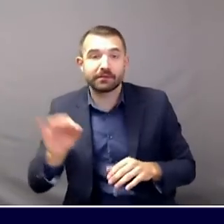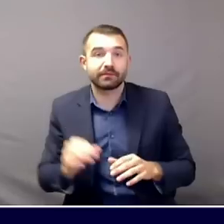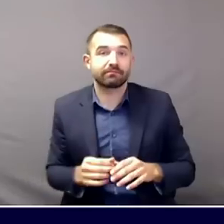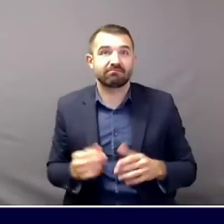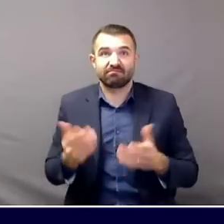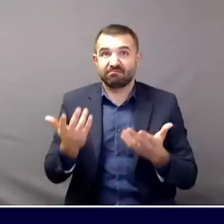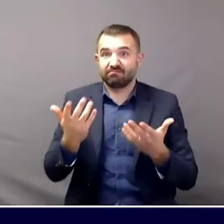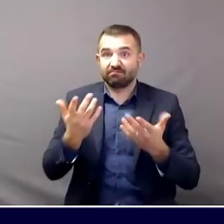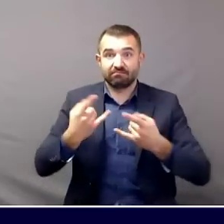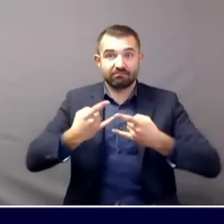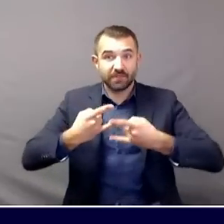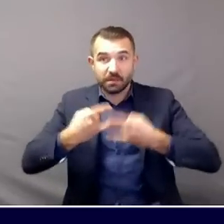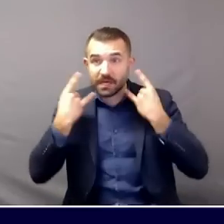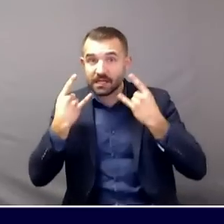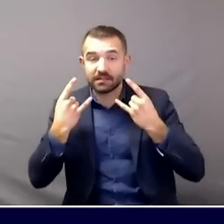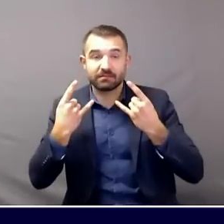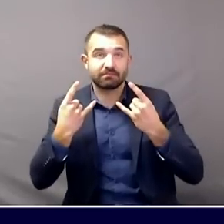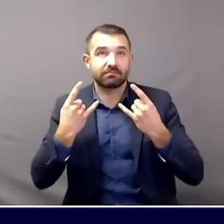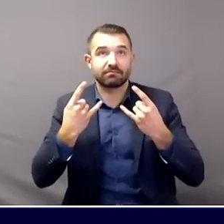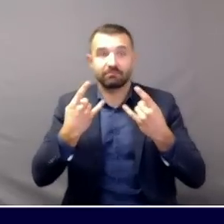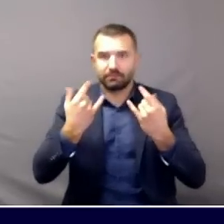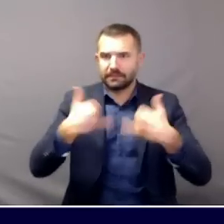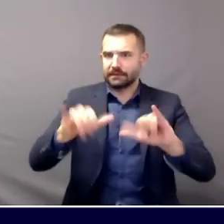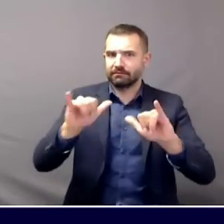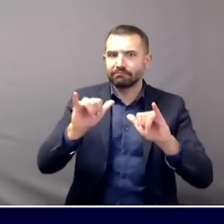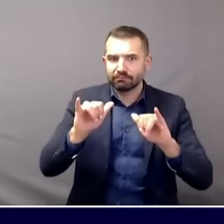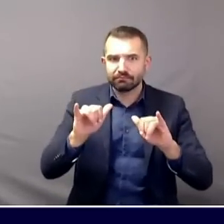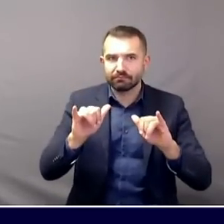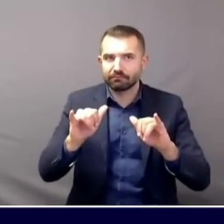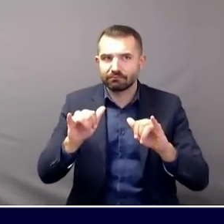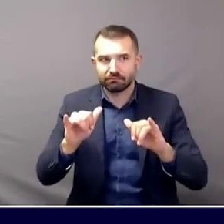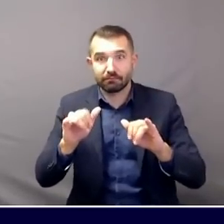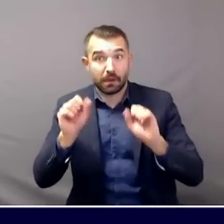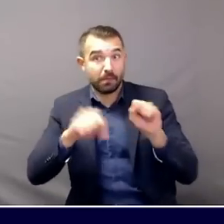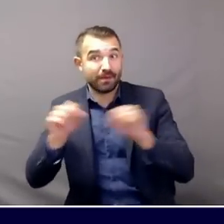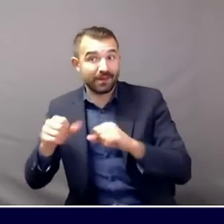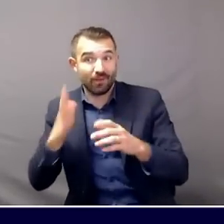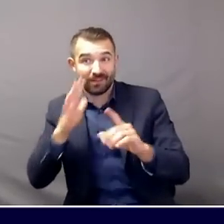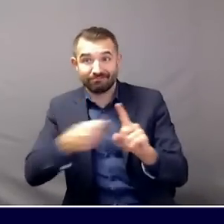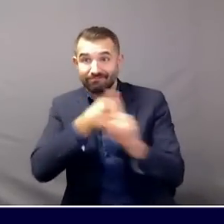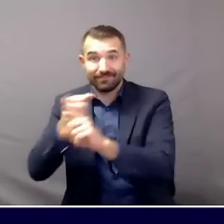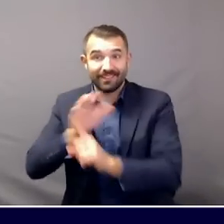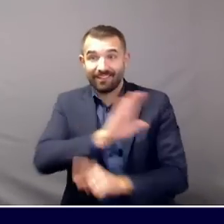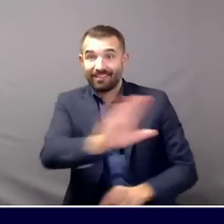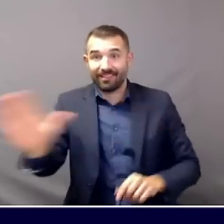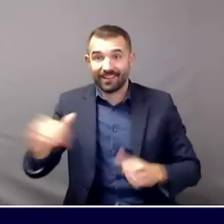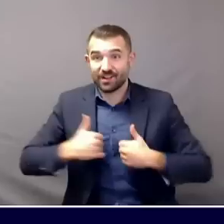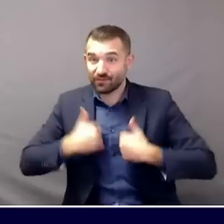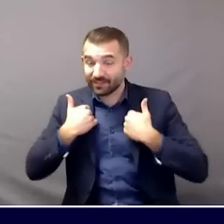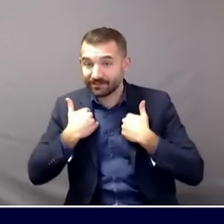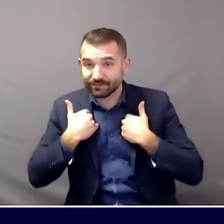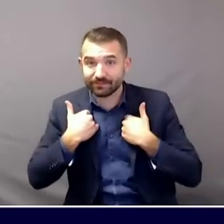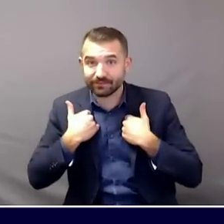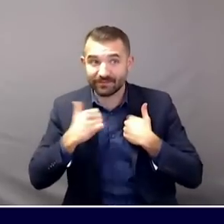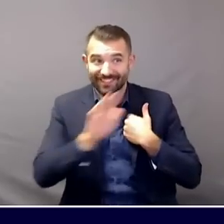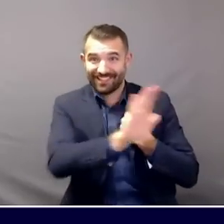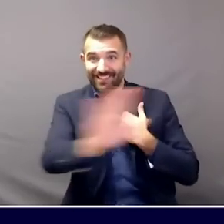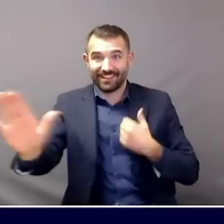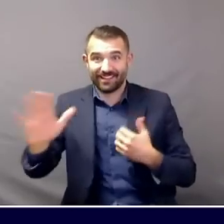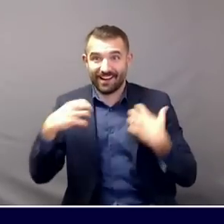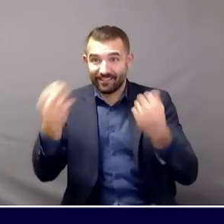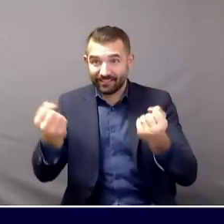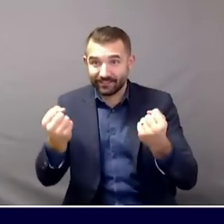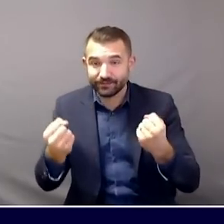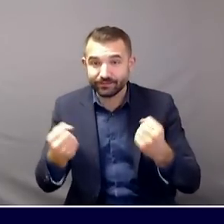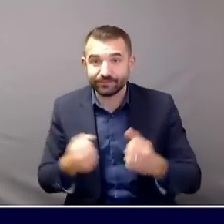chance, you're taking a chance with someone else's life, with someone else's well-being, with someone else's liberty, not just your